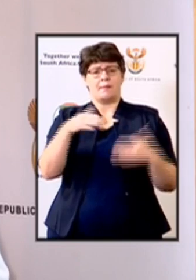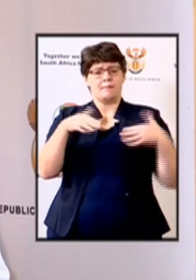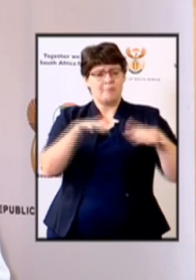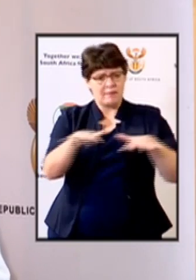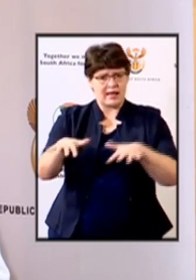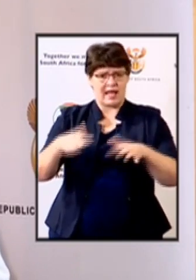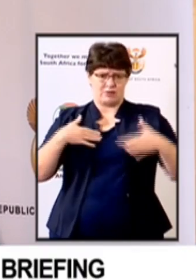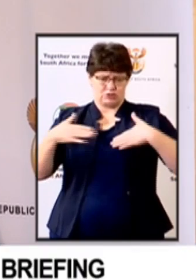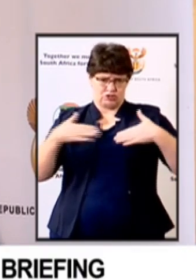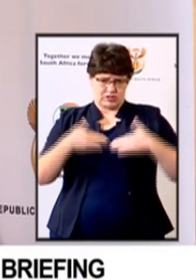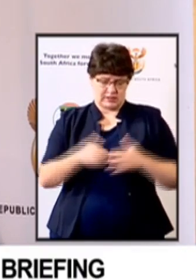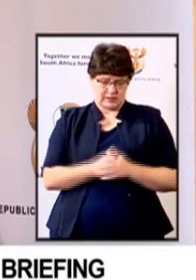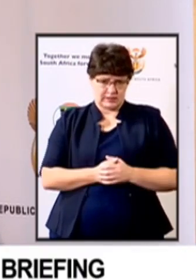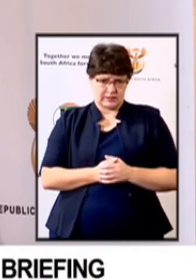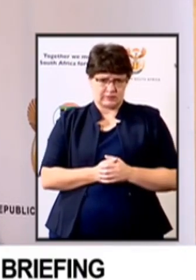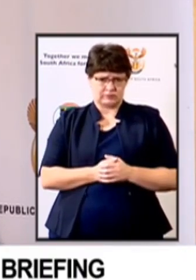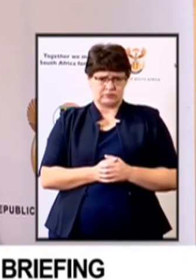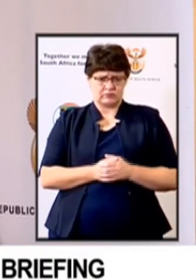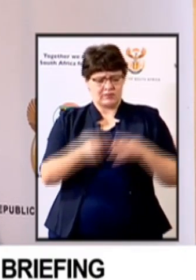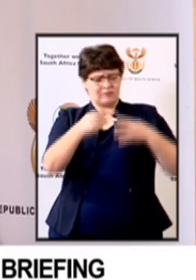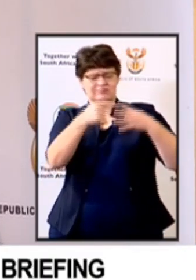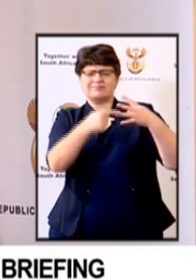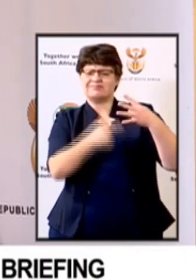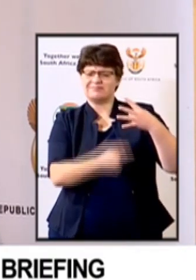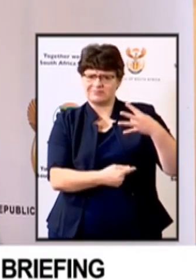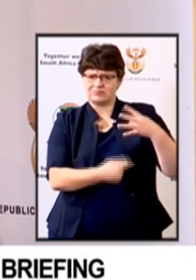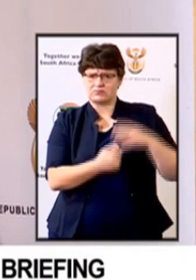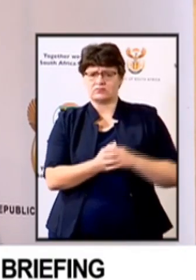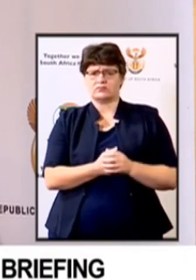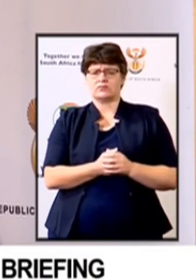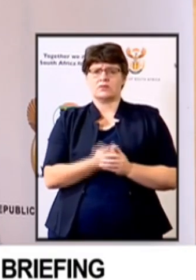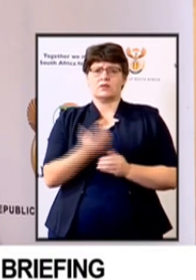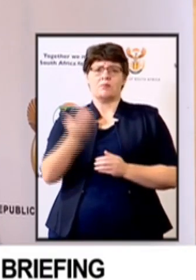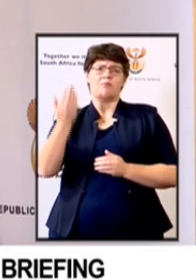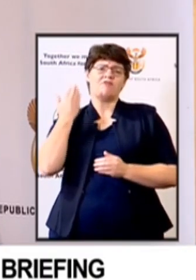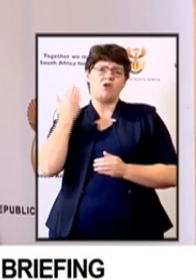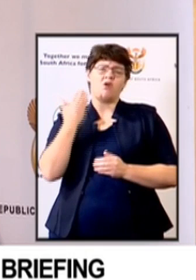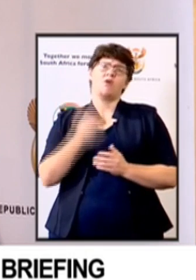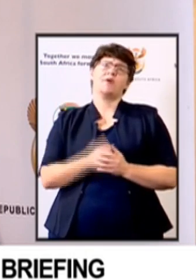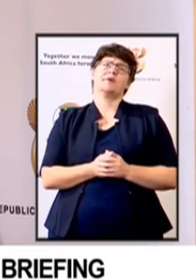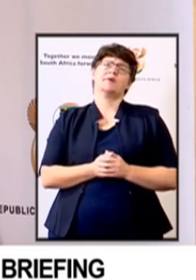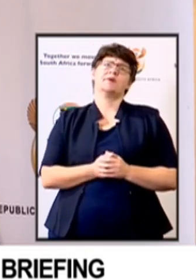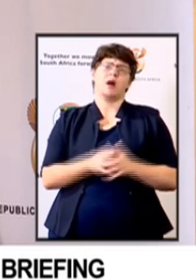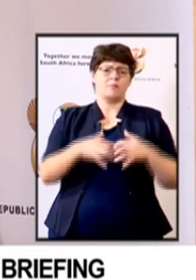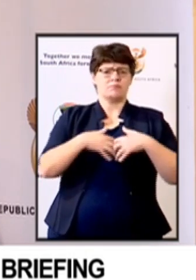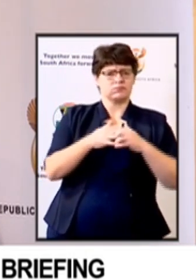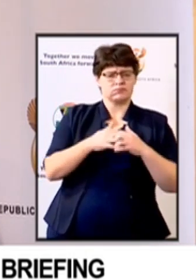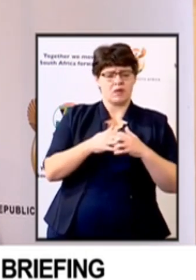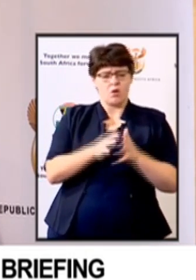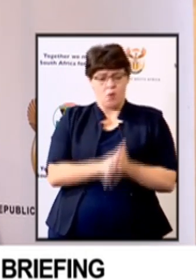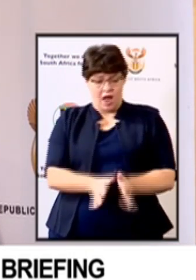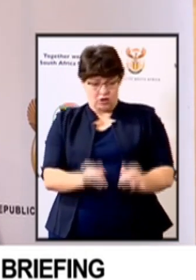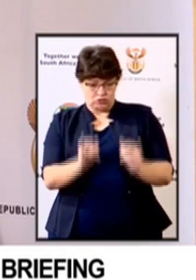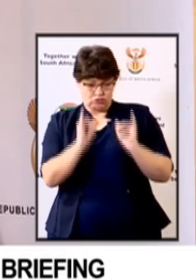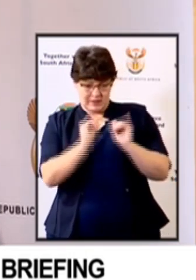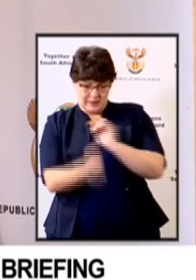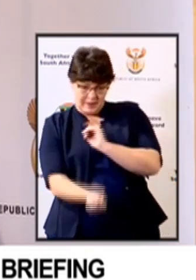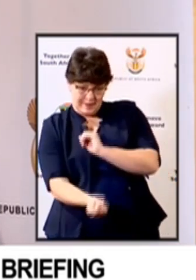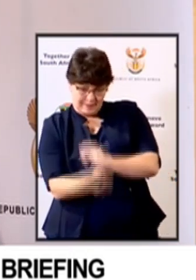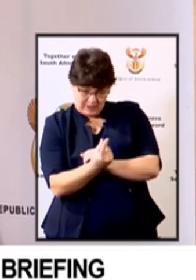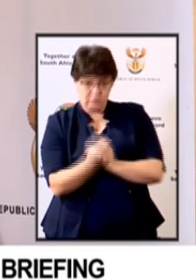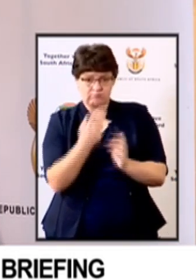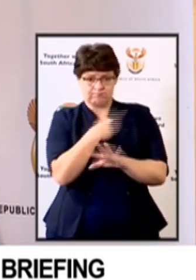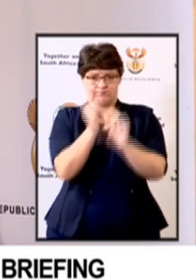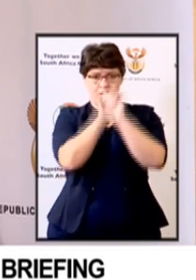And I want to emphasize these principles even at a time of crisis, that we are alert